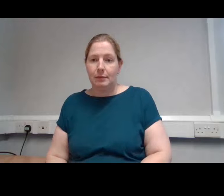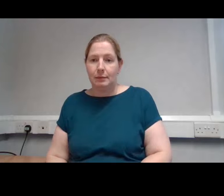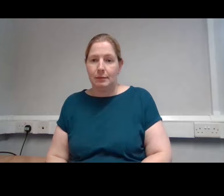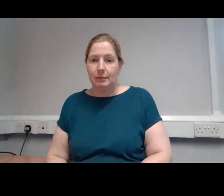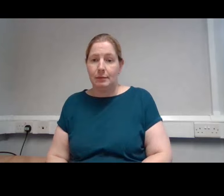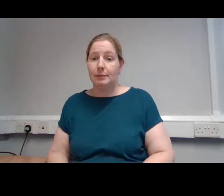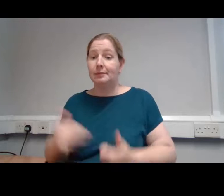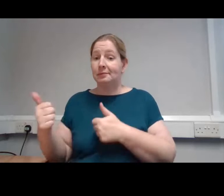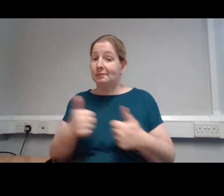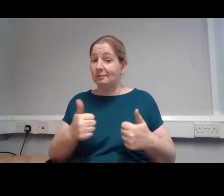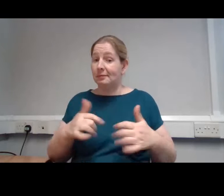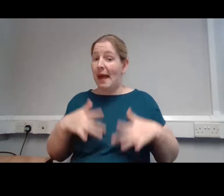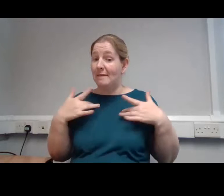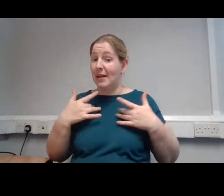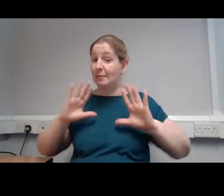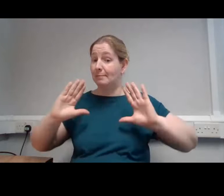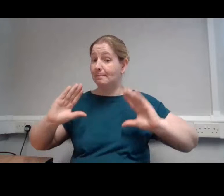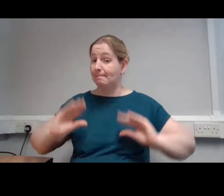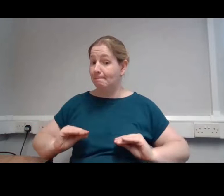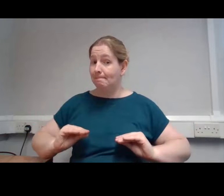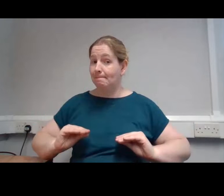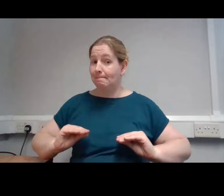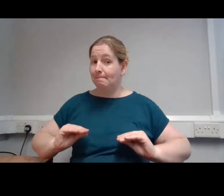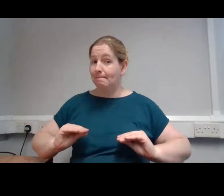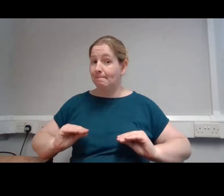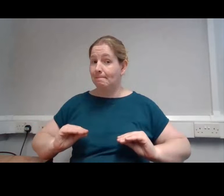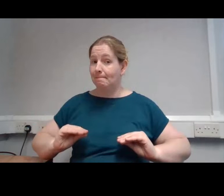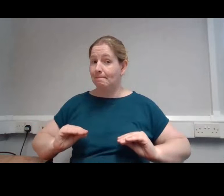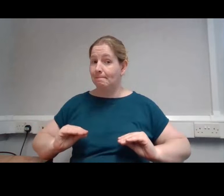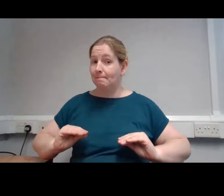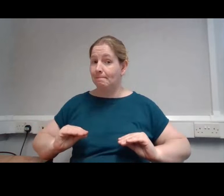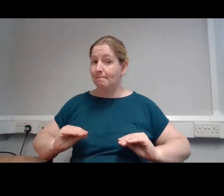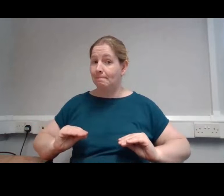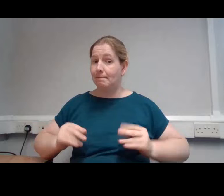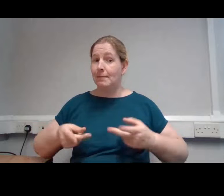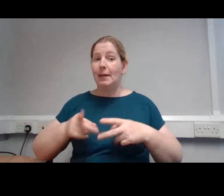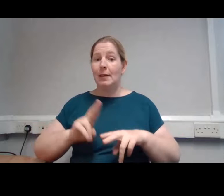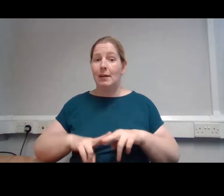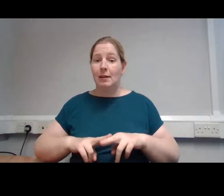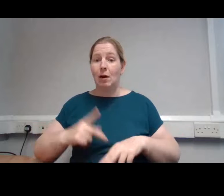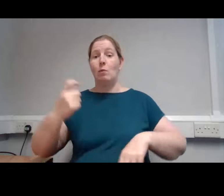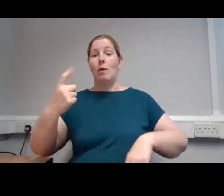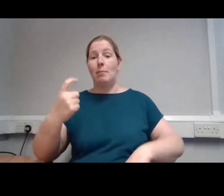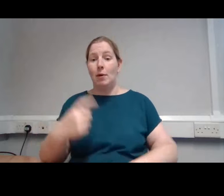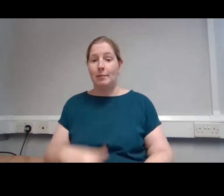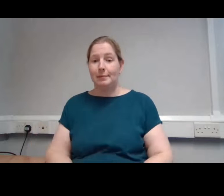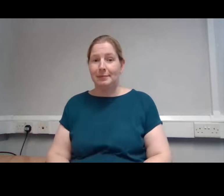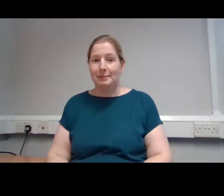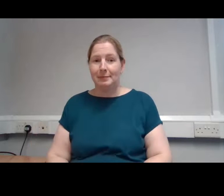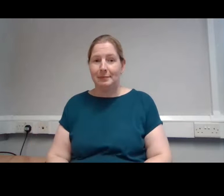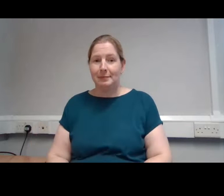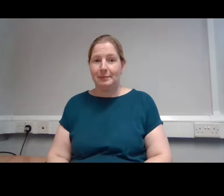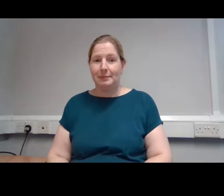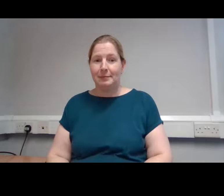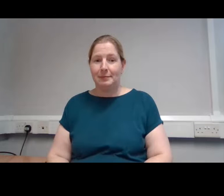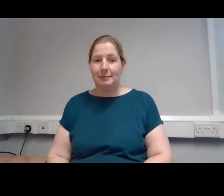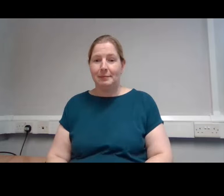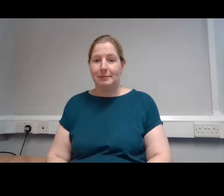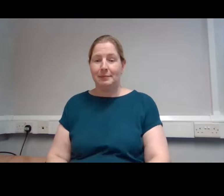Okay, I feel we're at the end there now. We may get away with it. So if anybody, oh, Philippa's coming